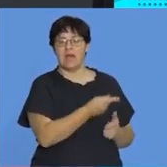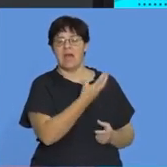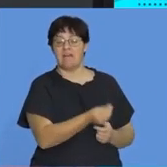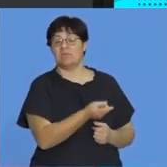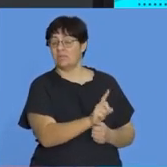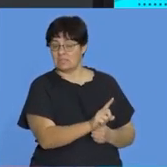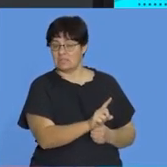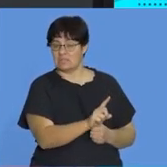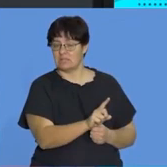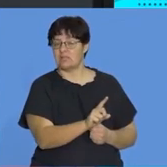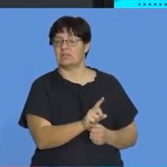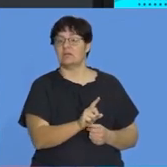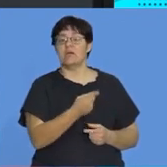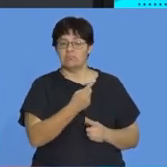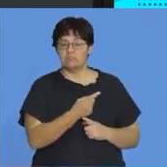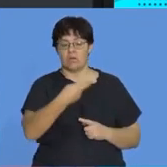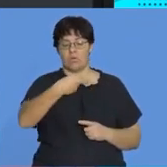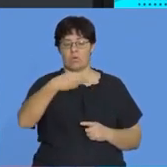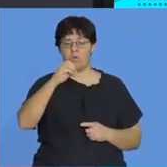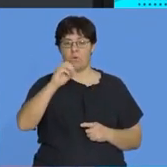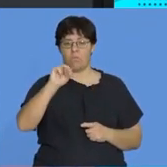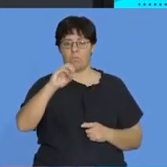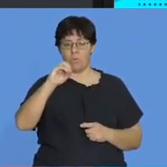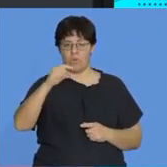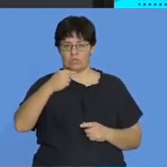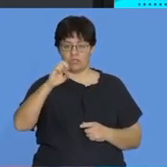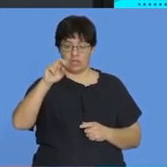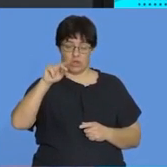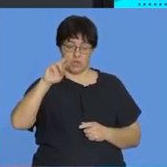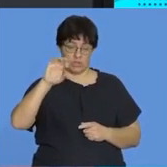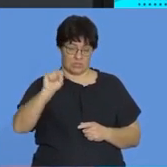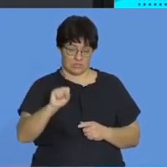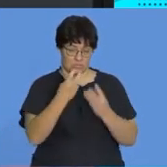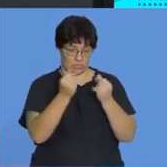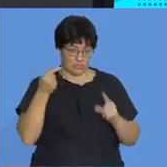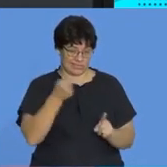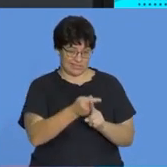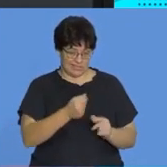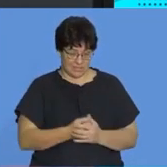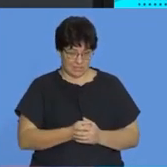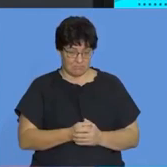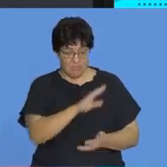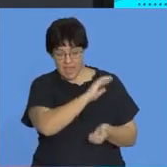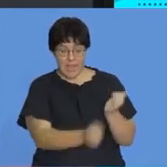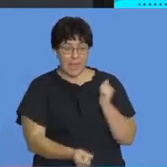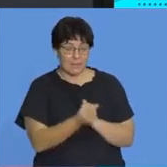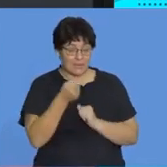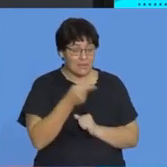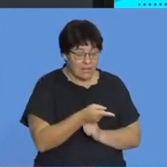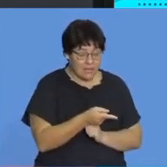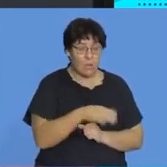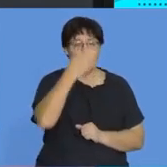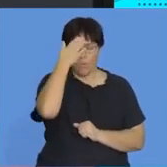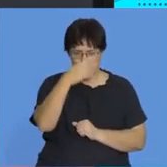what we'd want to think of as a homogeneous solution, right? So once that happens, we know that all